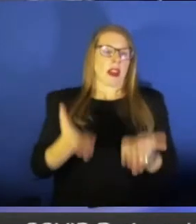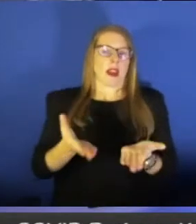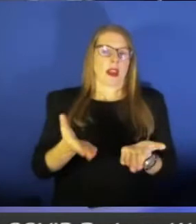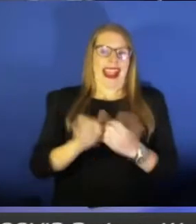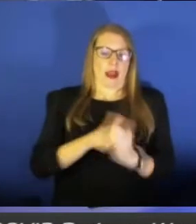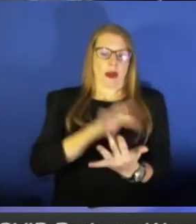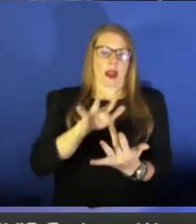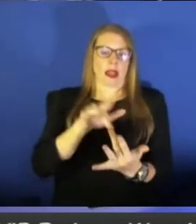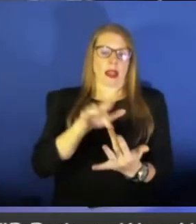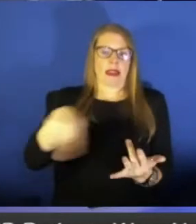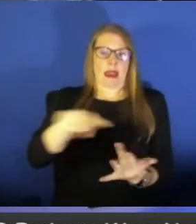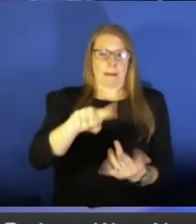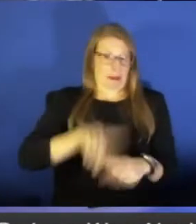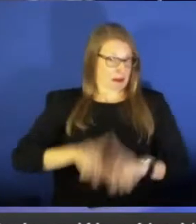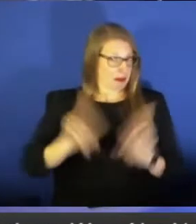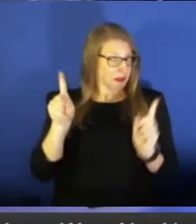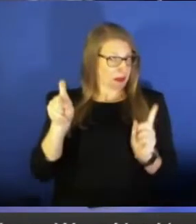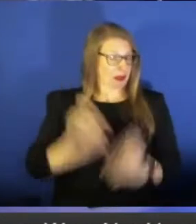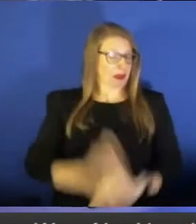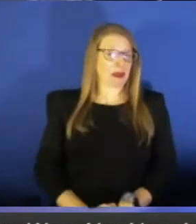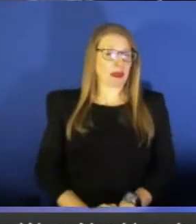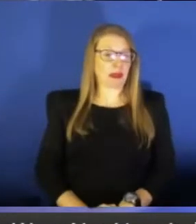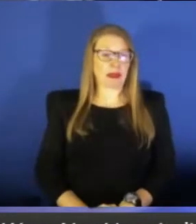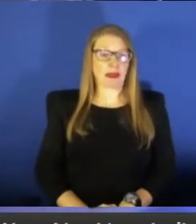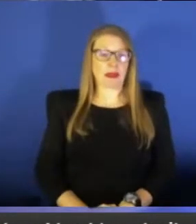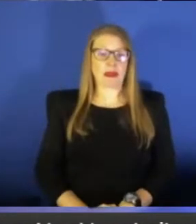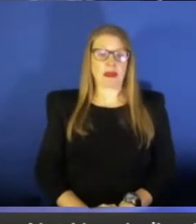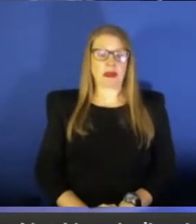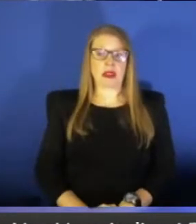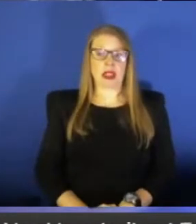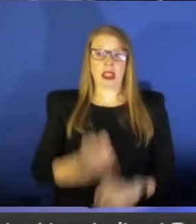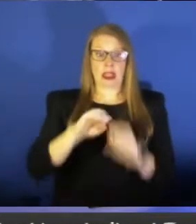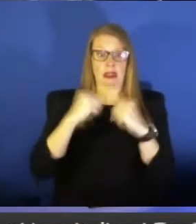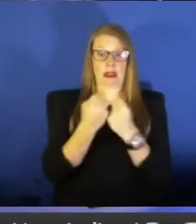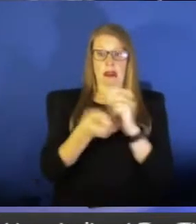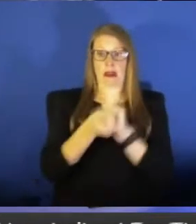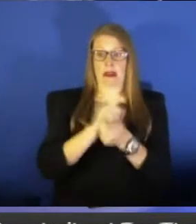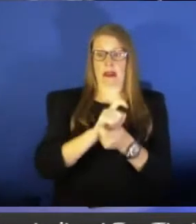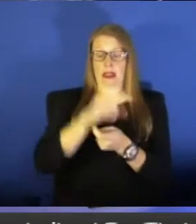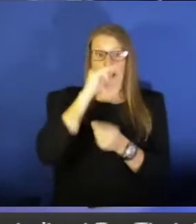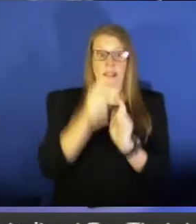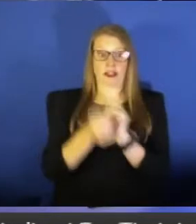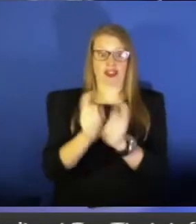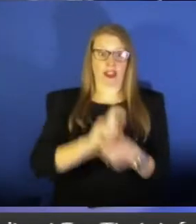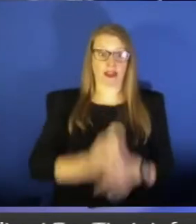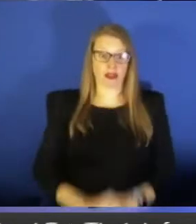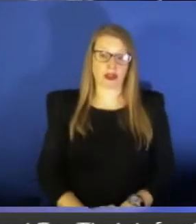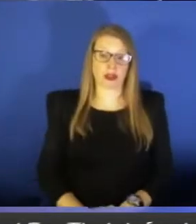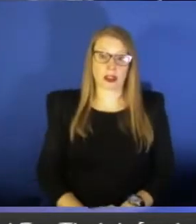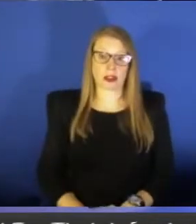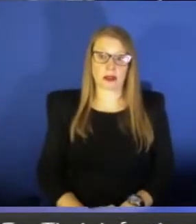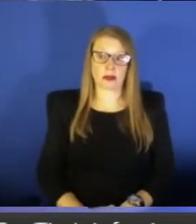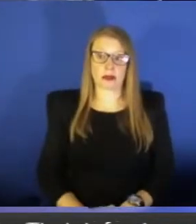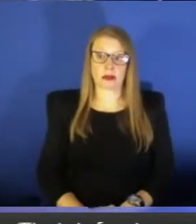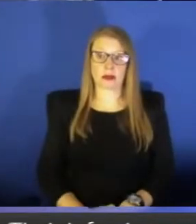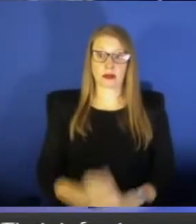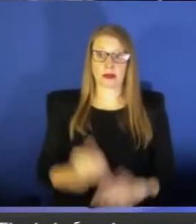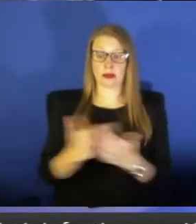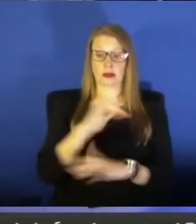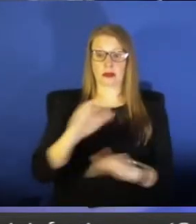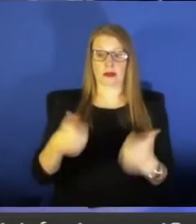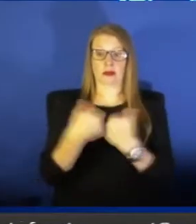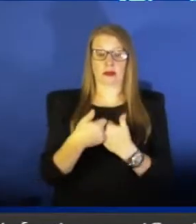there again, with the paraphernalia that may be seen, tinfoil where they've been smoking pills. I guarantee you that none of you have ever seen a